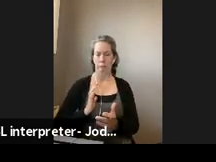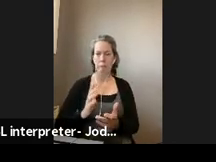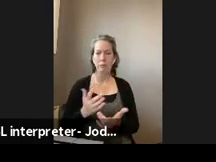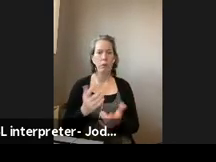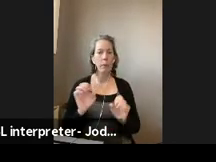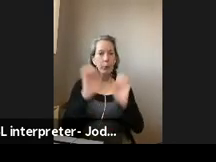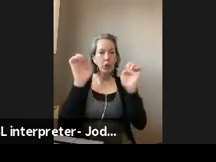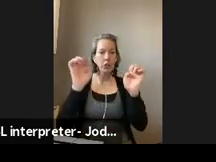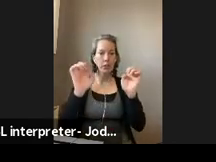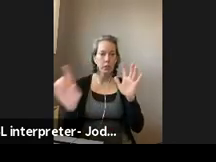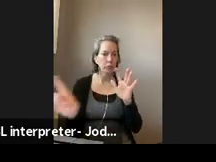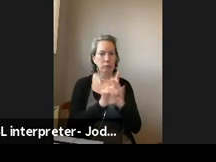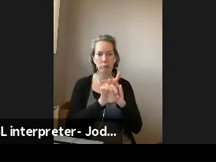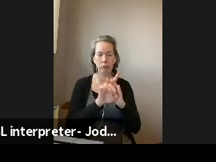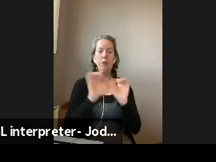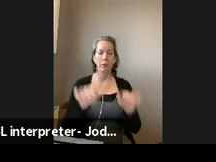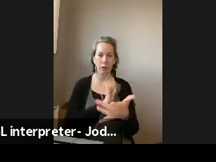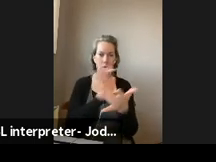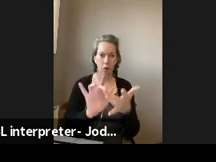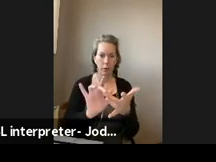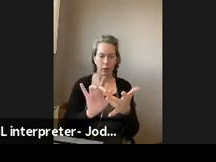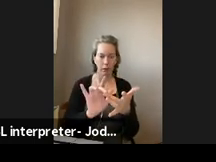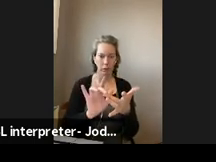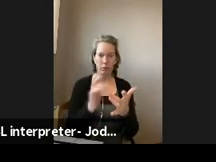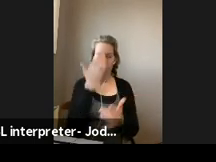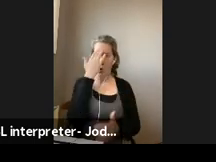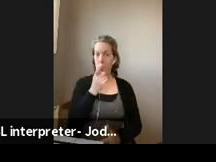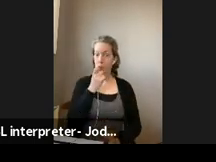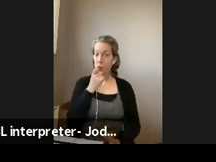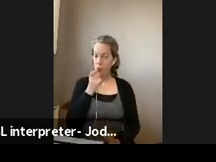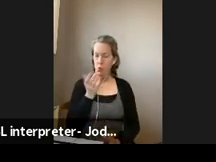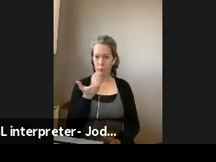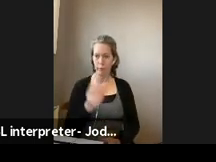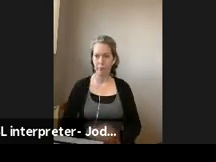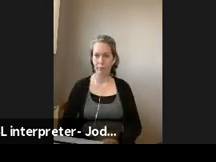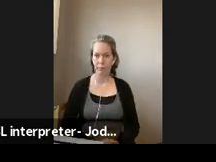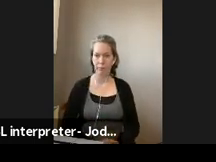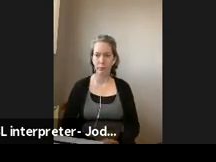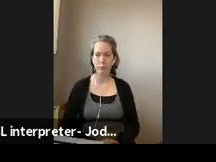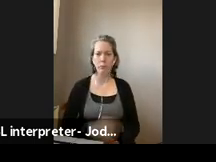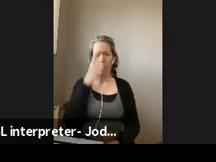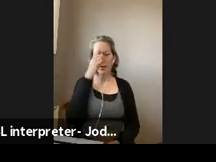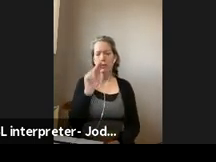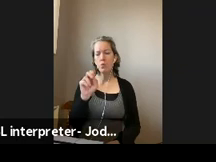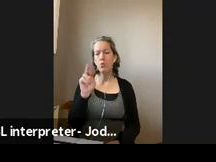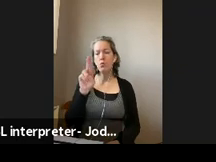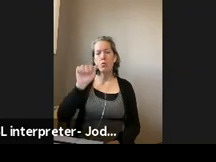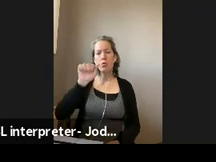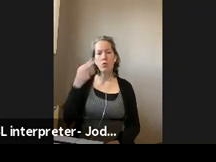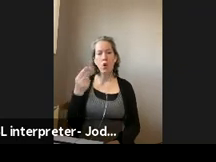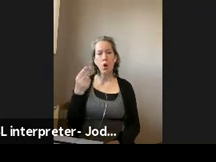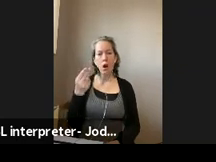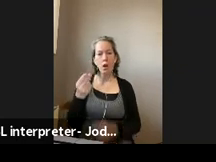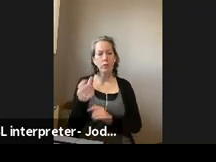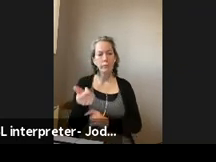in a case when you're in an emergency situation or as such. And I think Nora can perhaps emphasize more on these